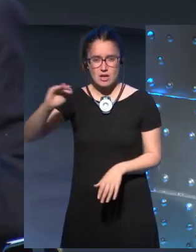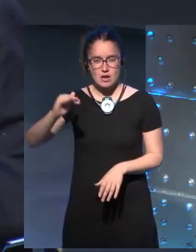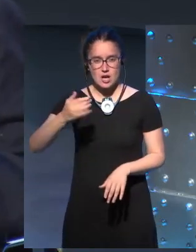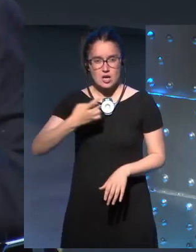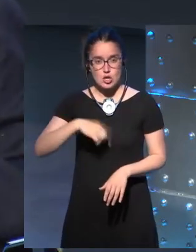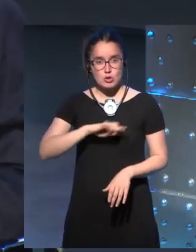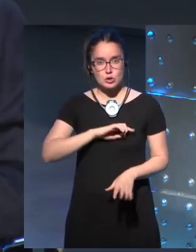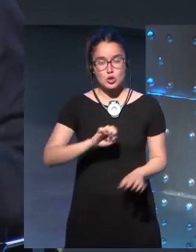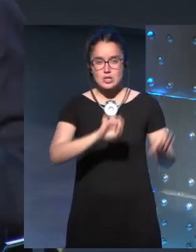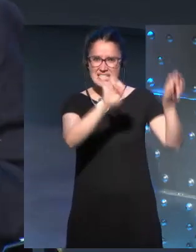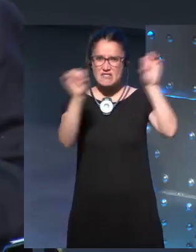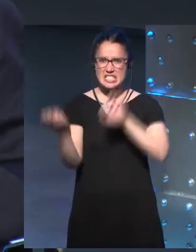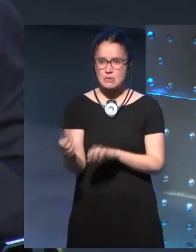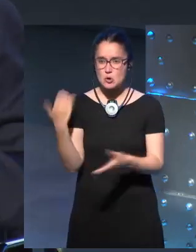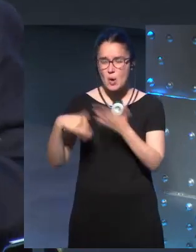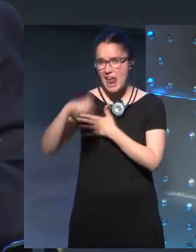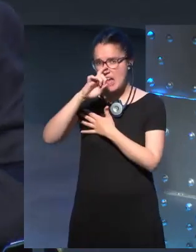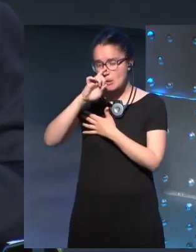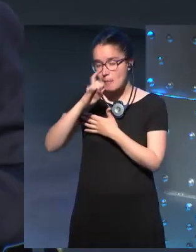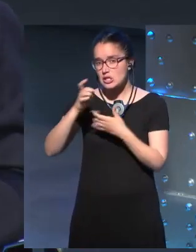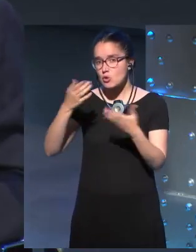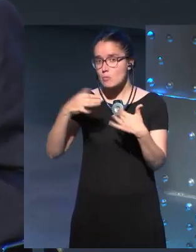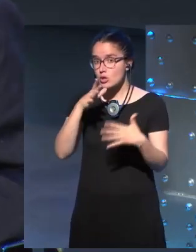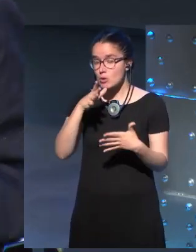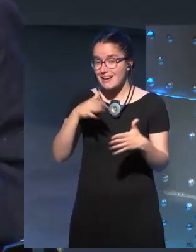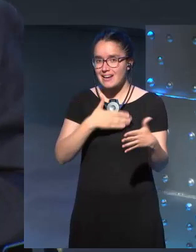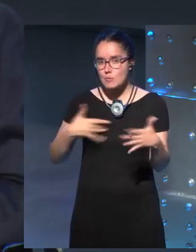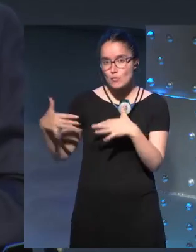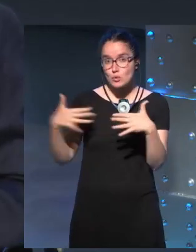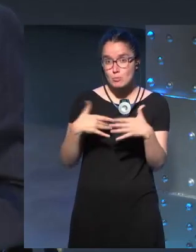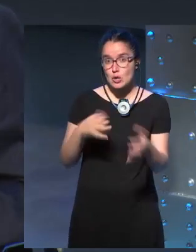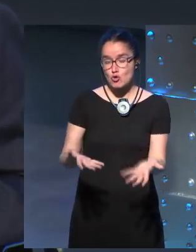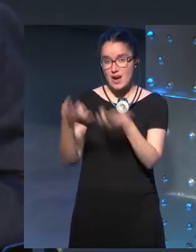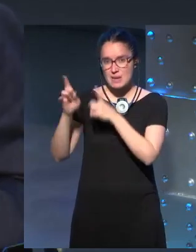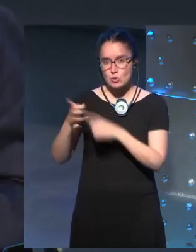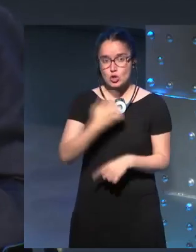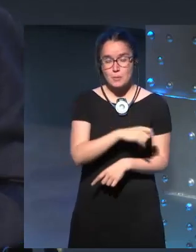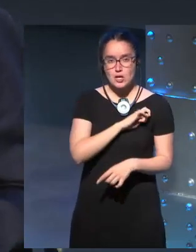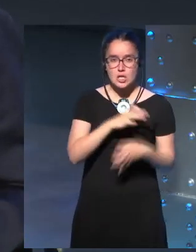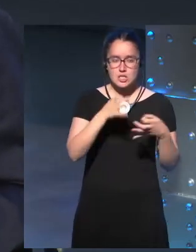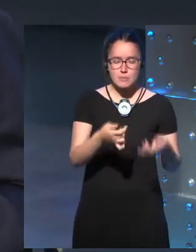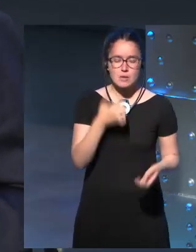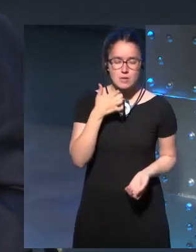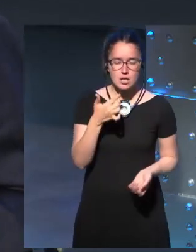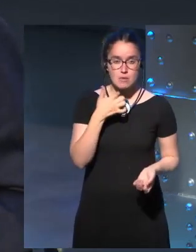teams have been defensive, and they say, why can't we be as defensive as we used to be? Because we're not